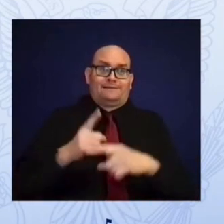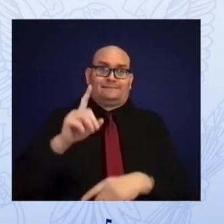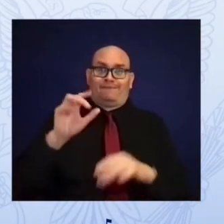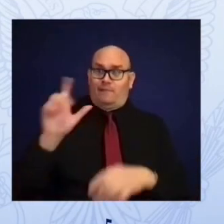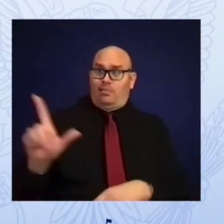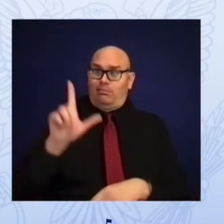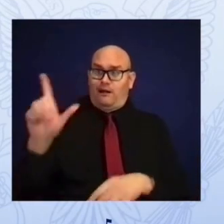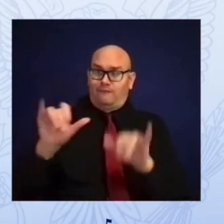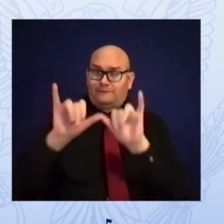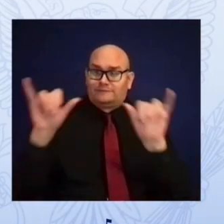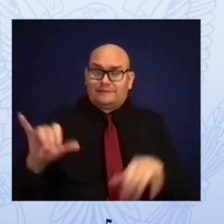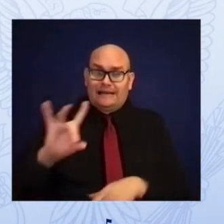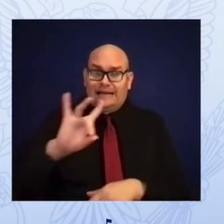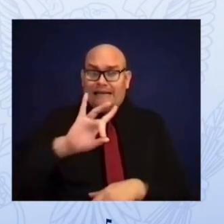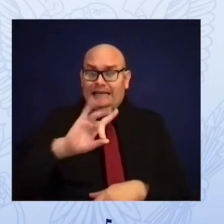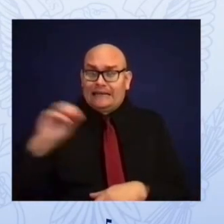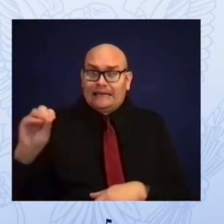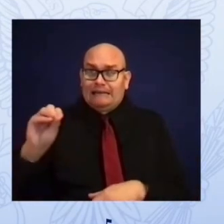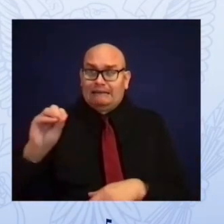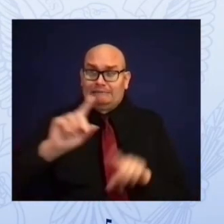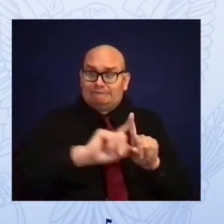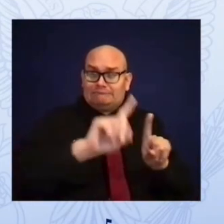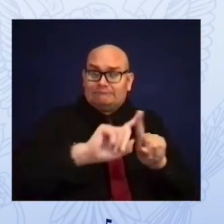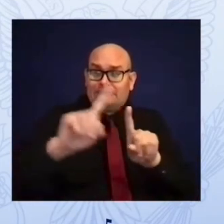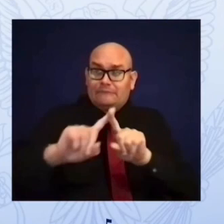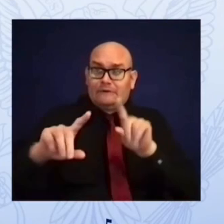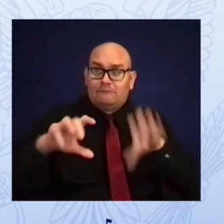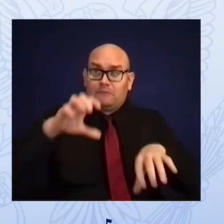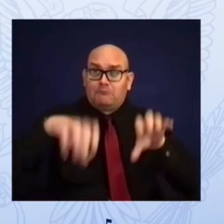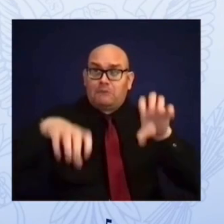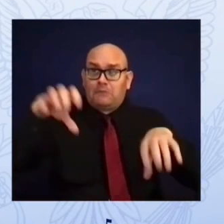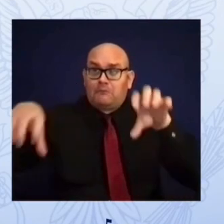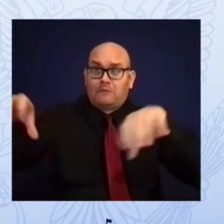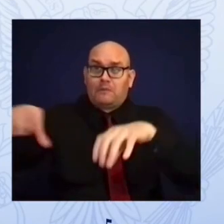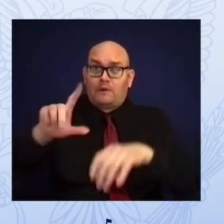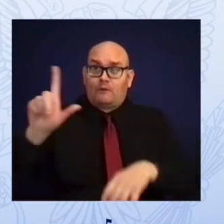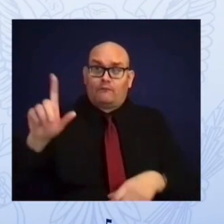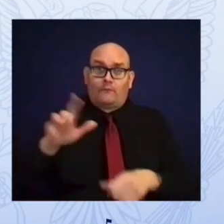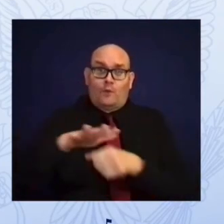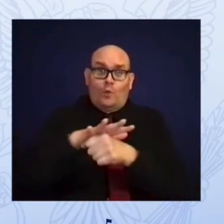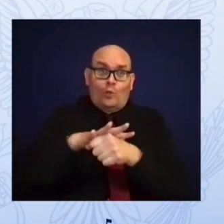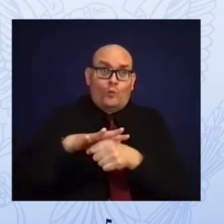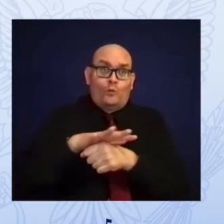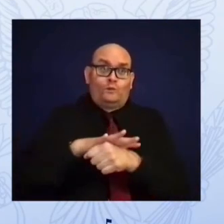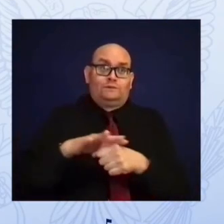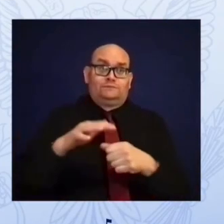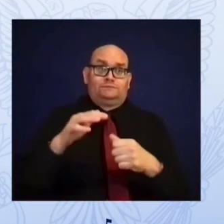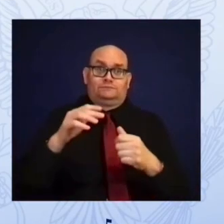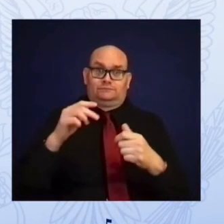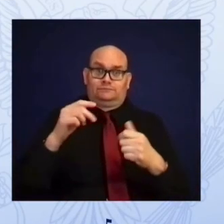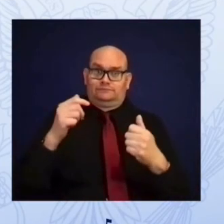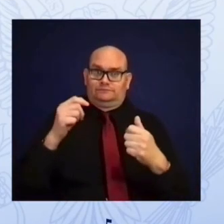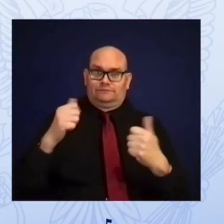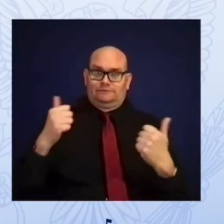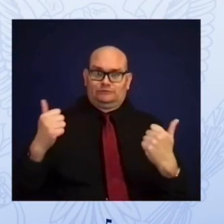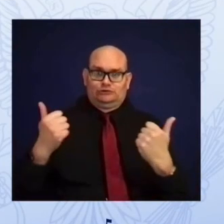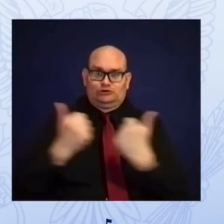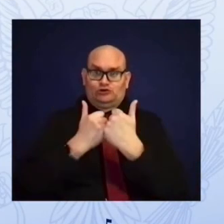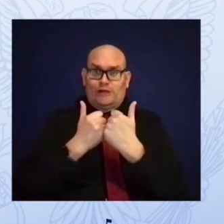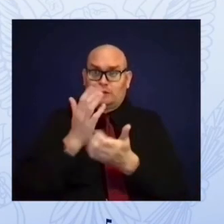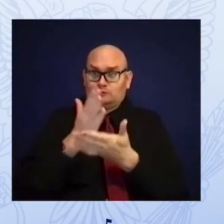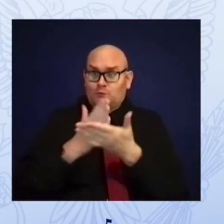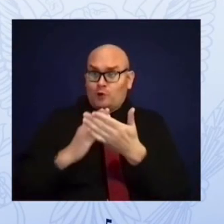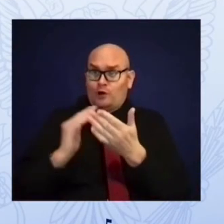demographics in our country, who are all depending for the library for comfort in trying times. We have two science museums